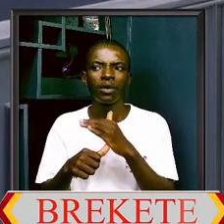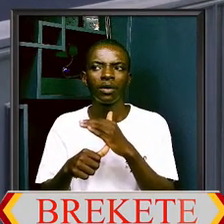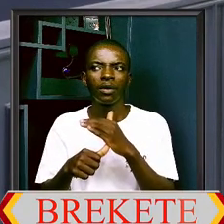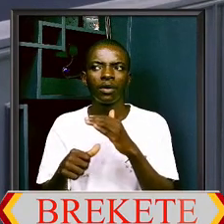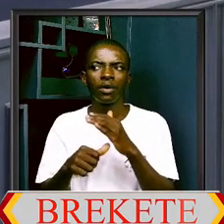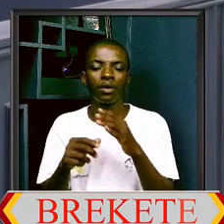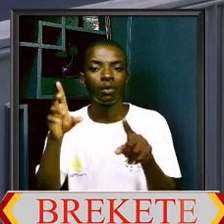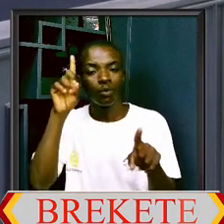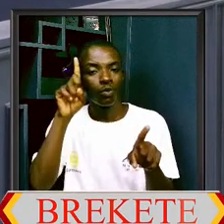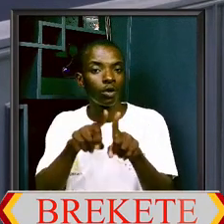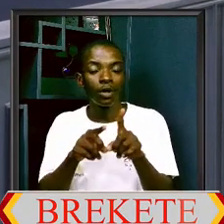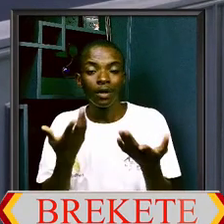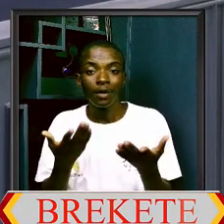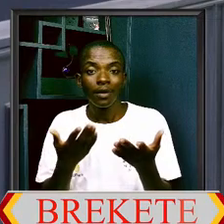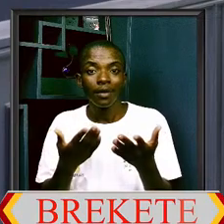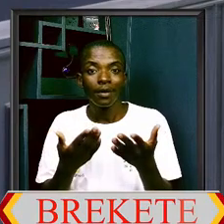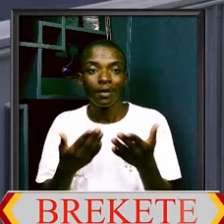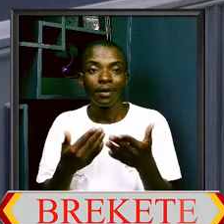me